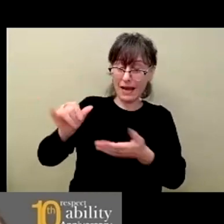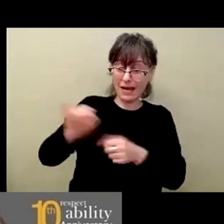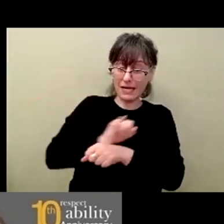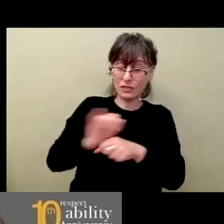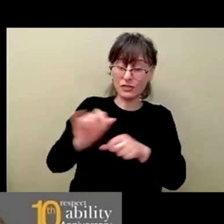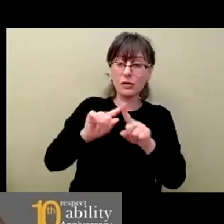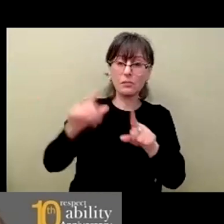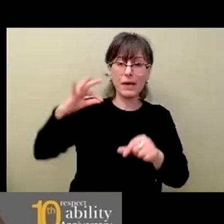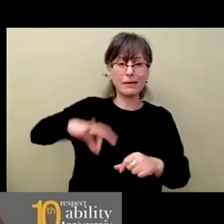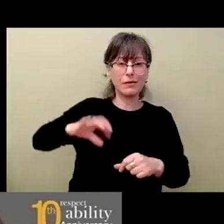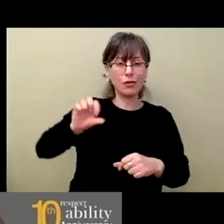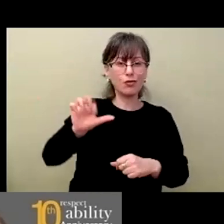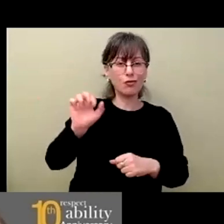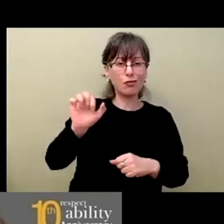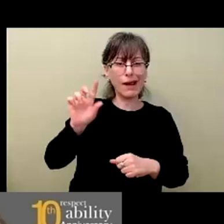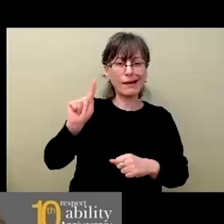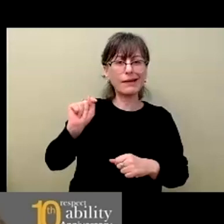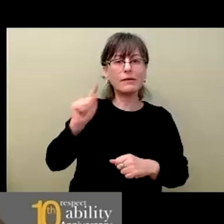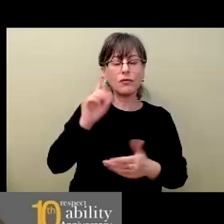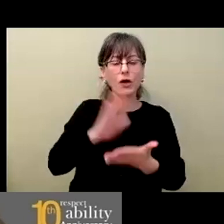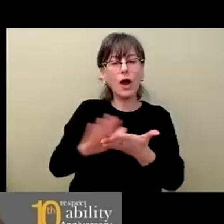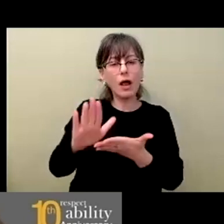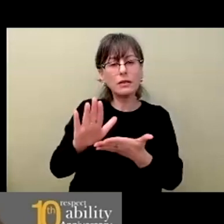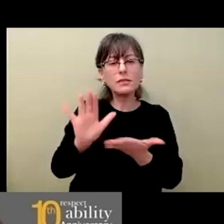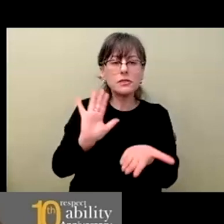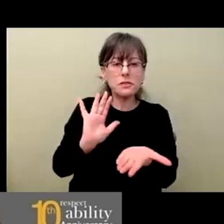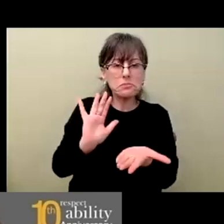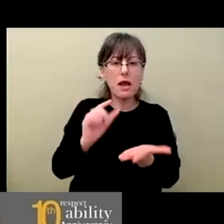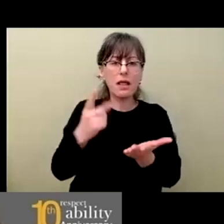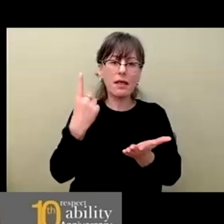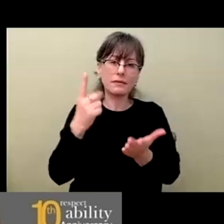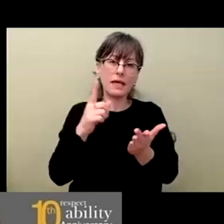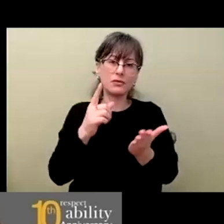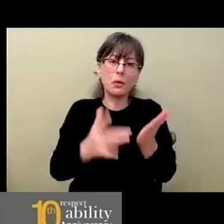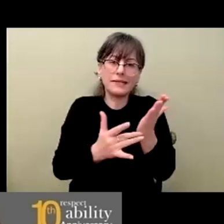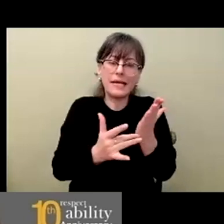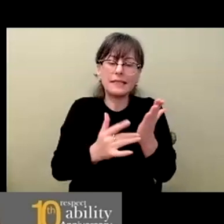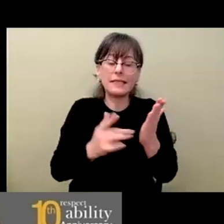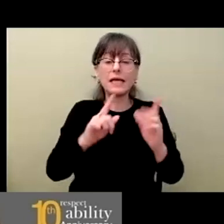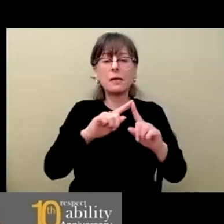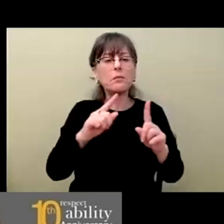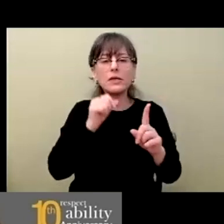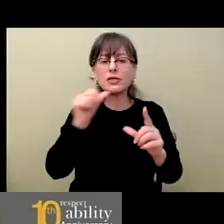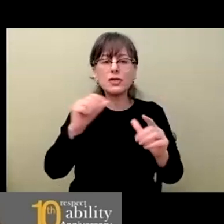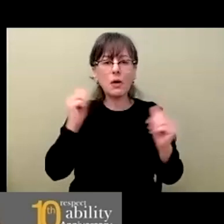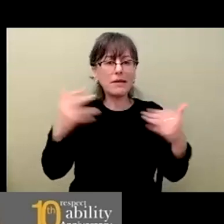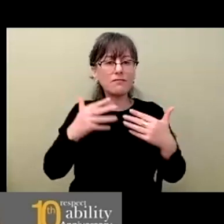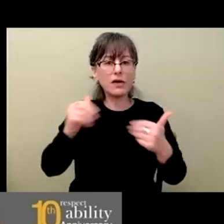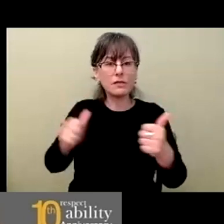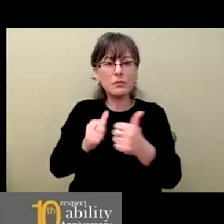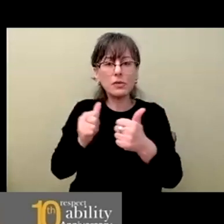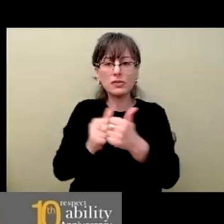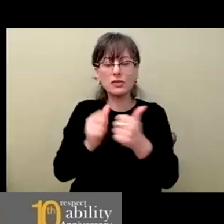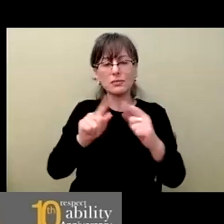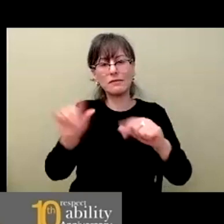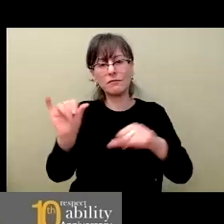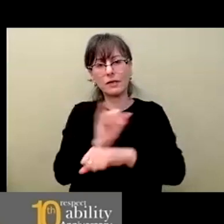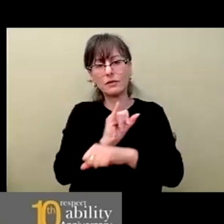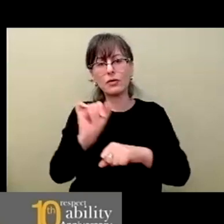like the weird little loophole. But do not be afraid to pursue fellowships or internships. And how do you find